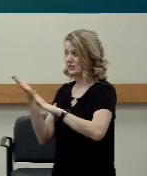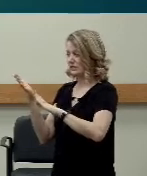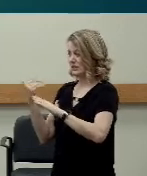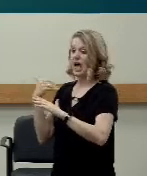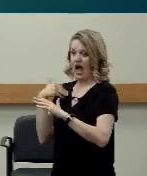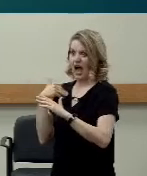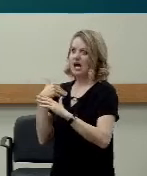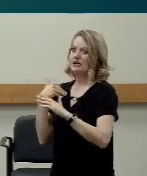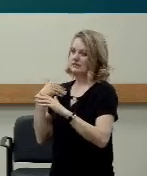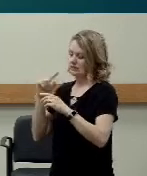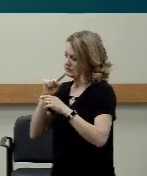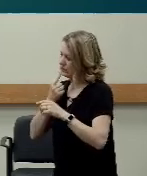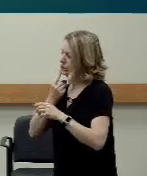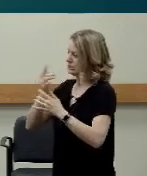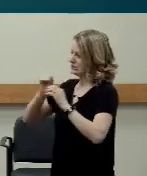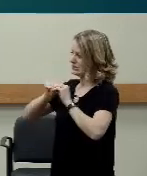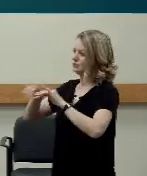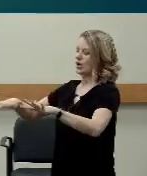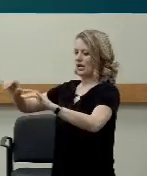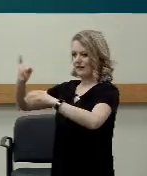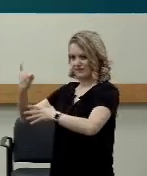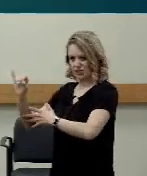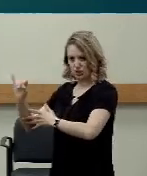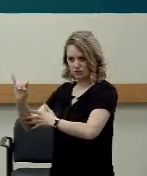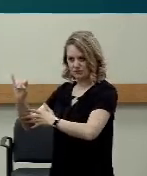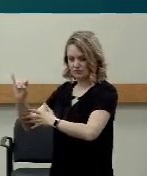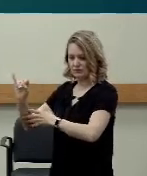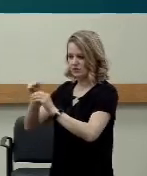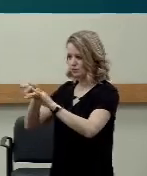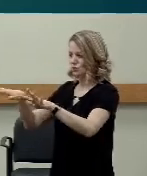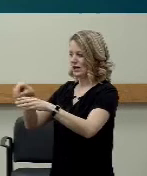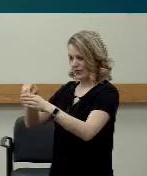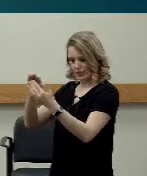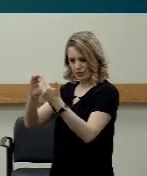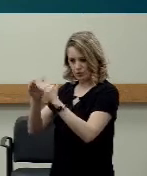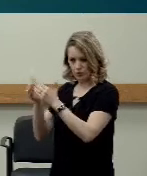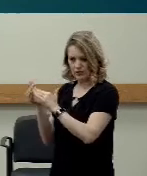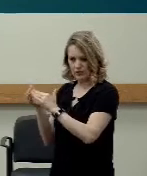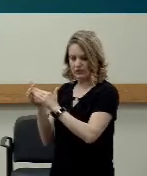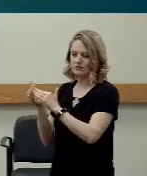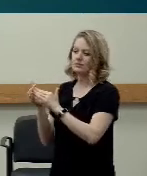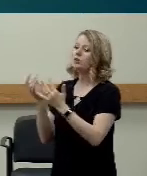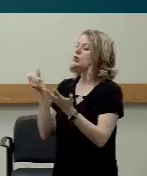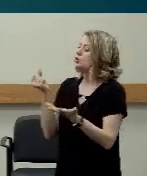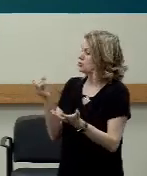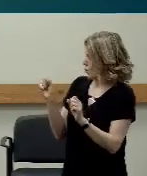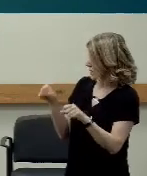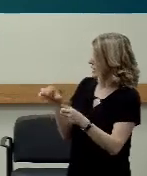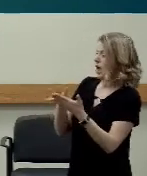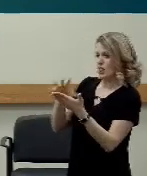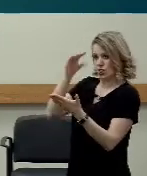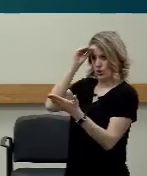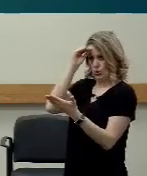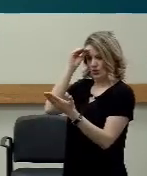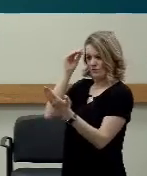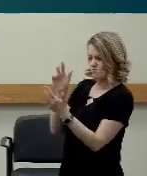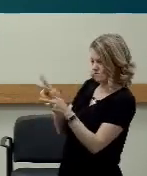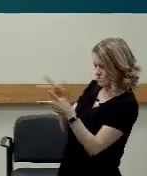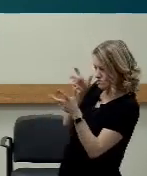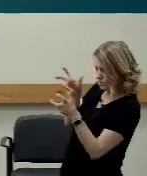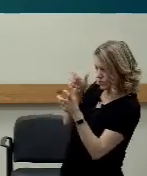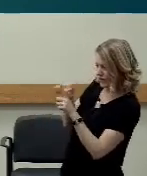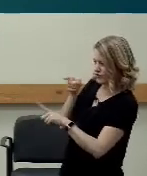widespread infection and some infection out into the community as a result of that. So we get to learn these lessons being in